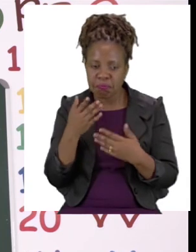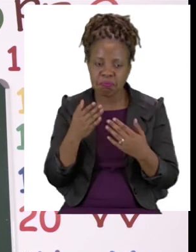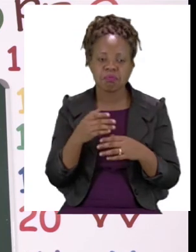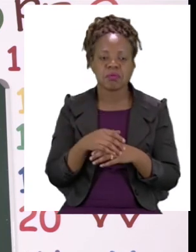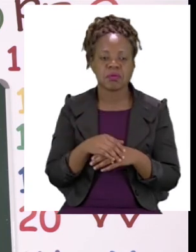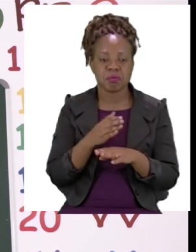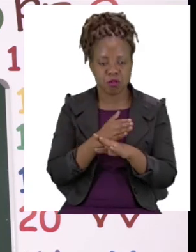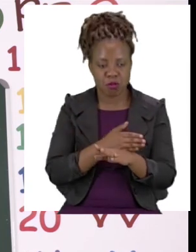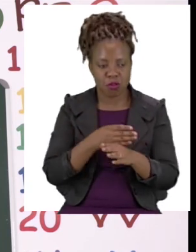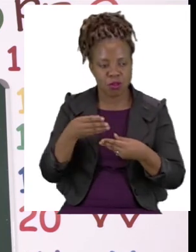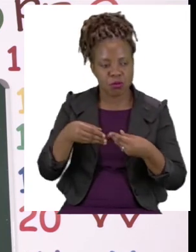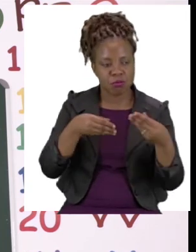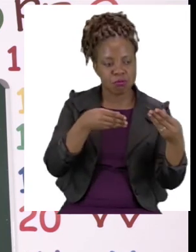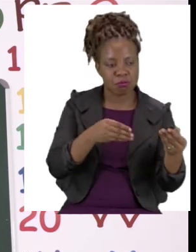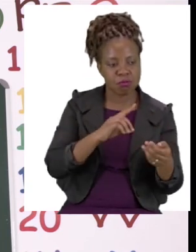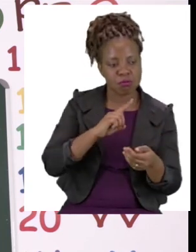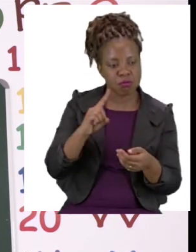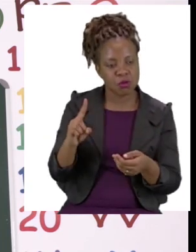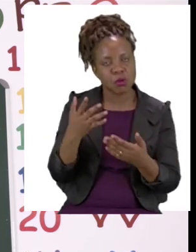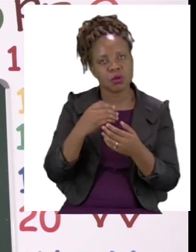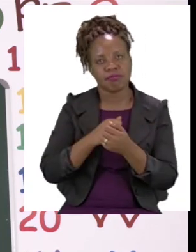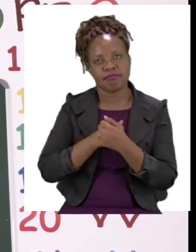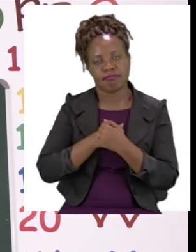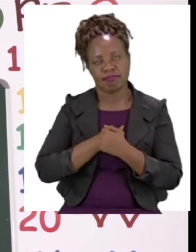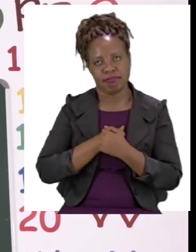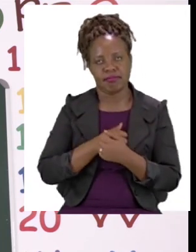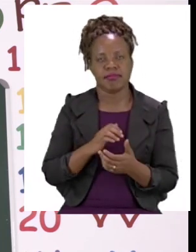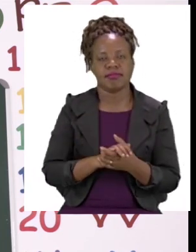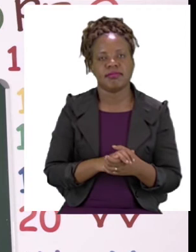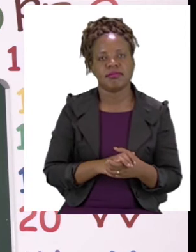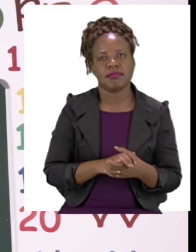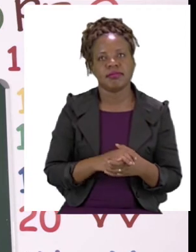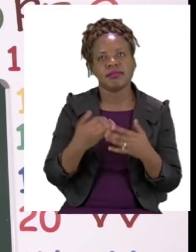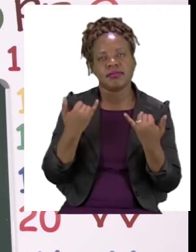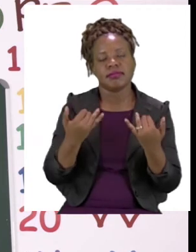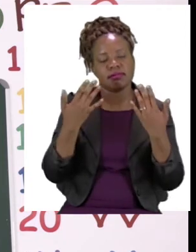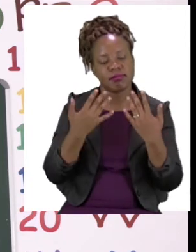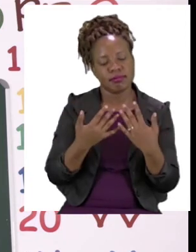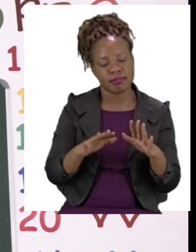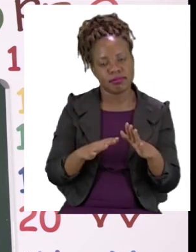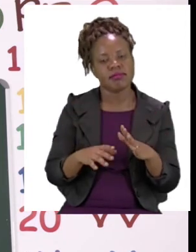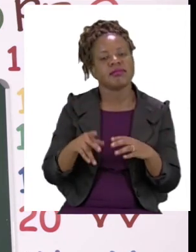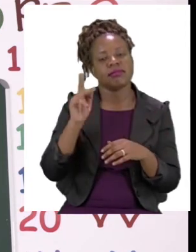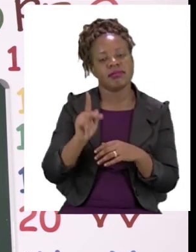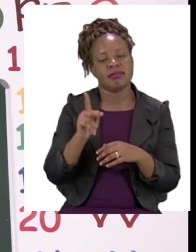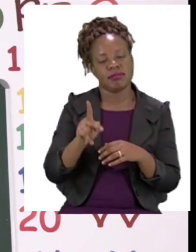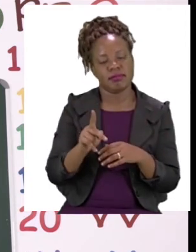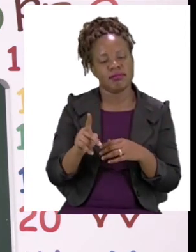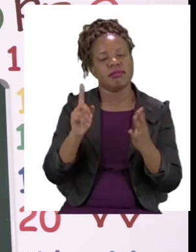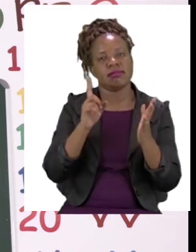is with you marks. Now that we are done, we need to sanitize. So please take